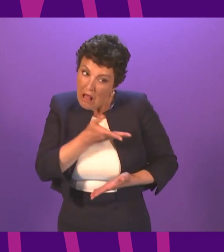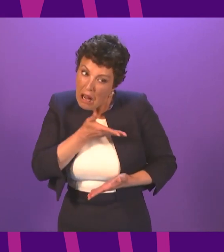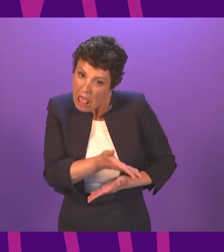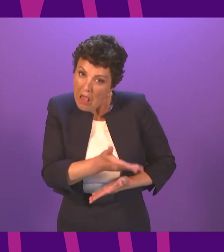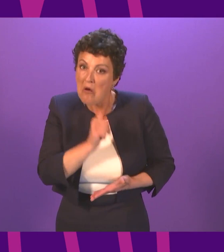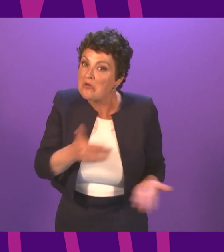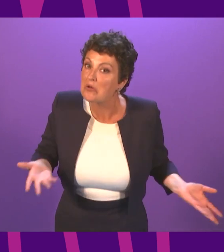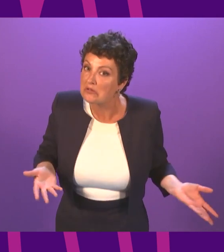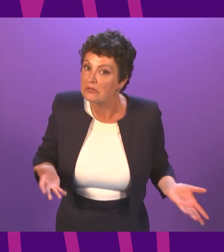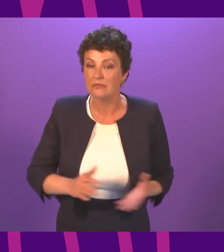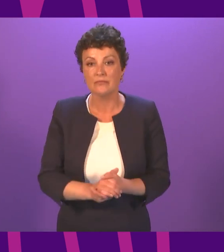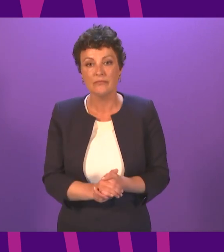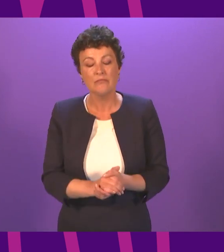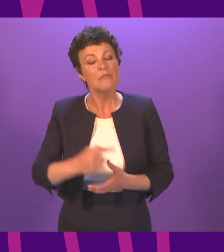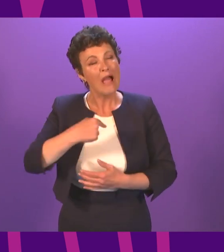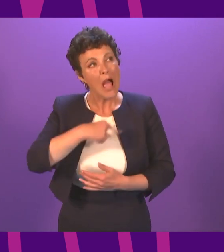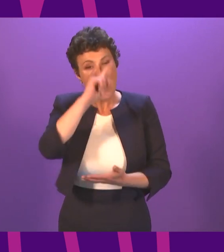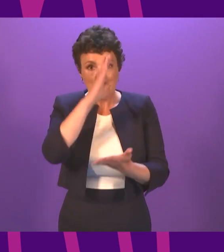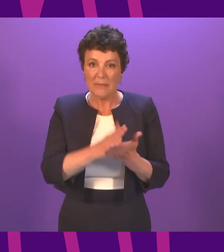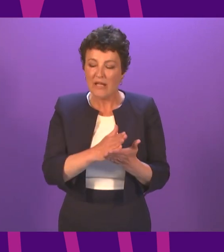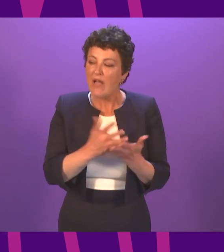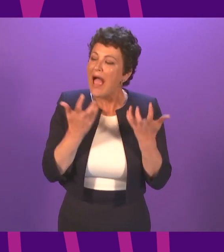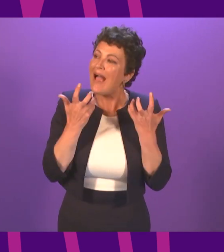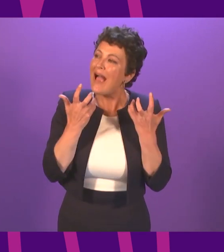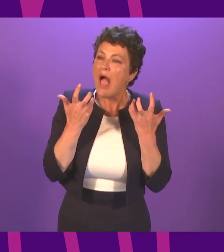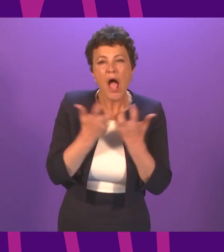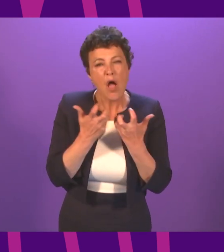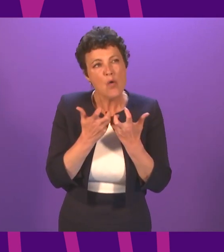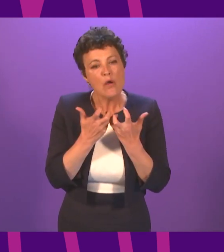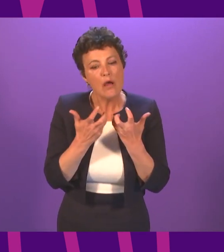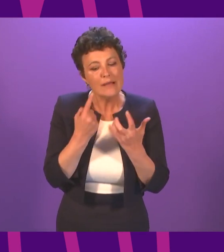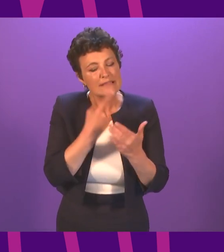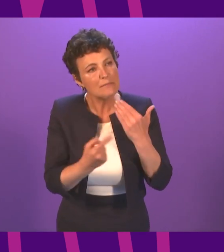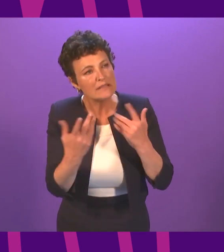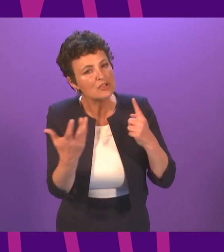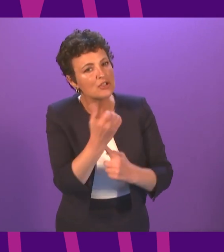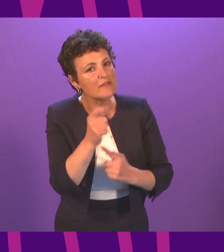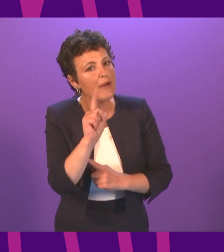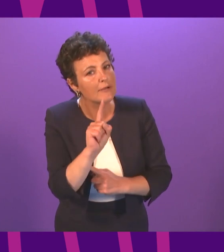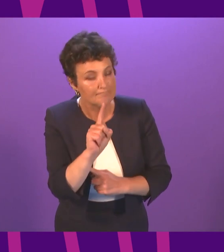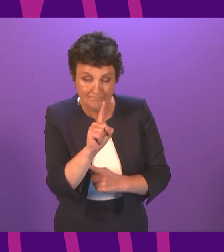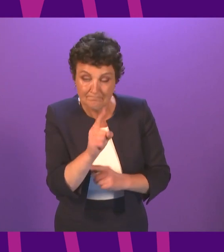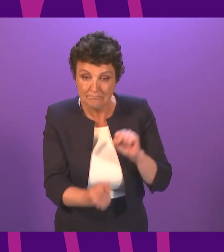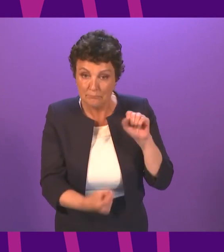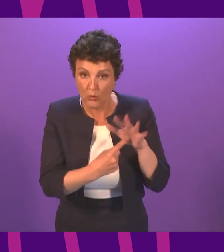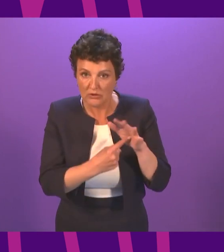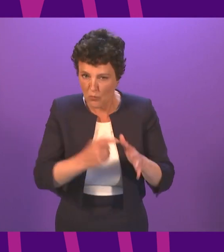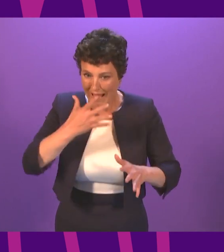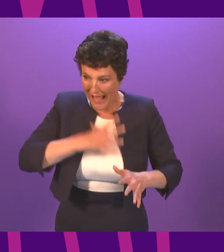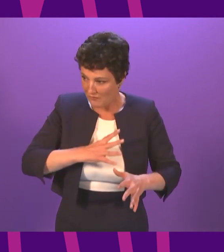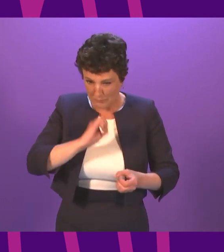we achieve independence is as important as the outcome itself. It will determine the strength of the foundation on which we